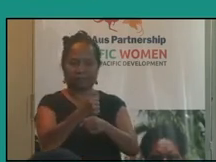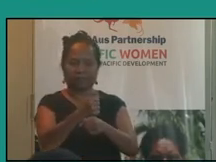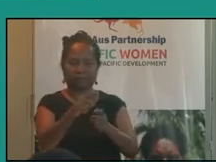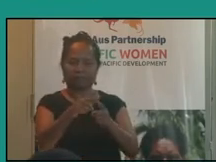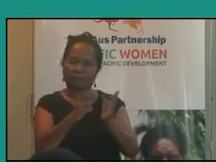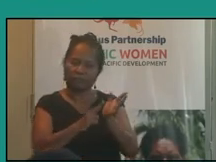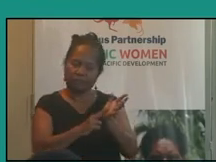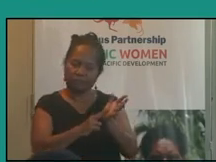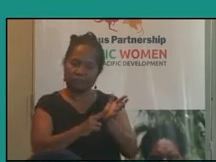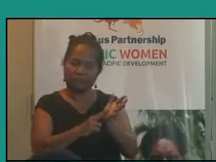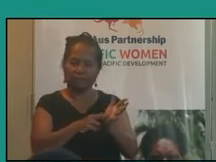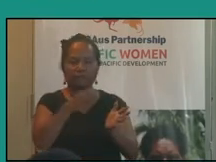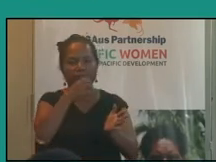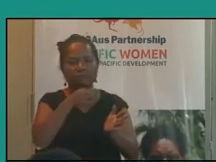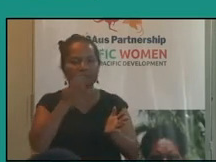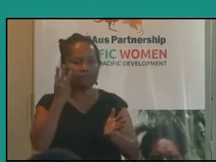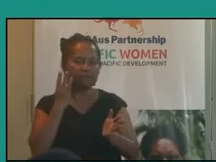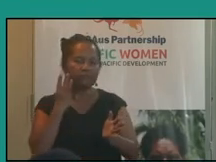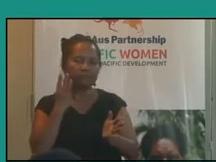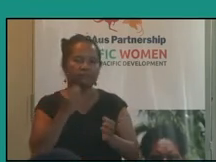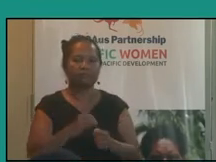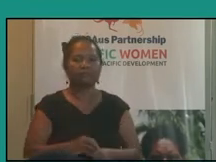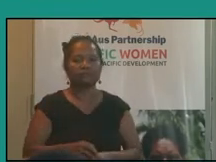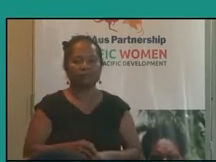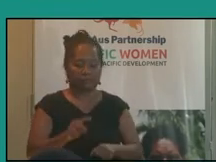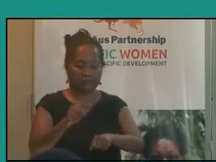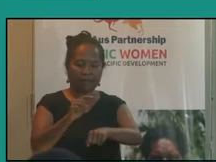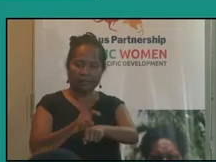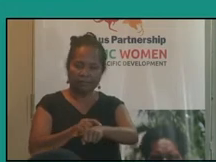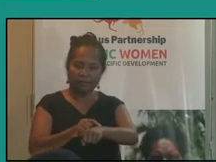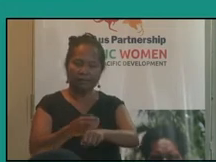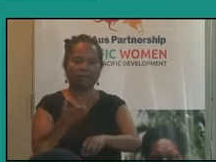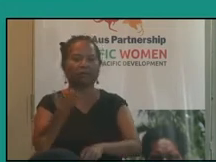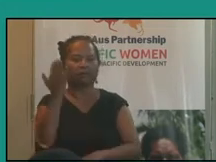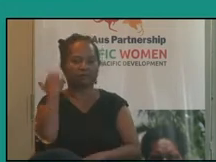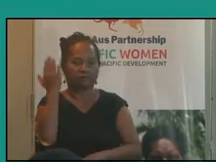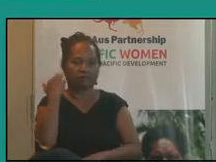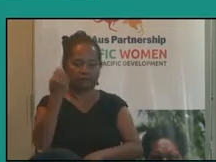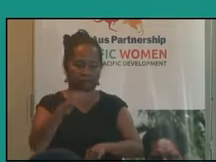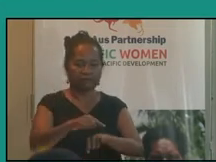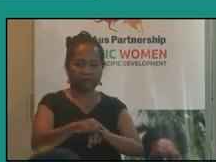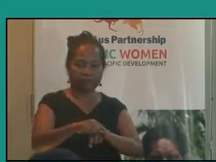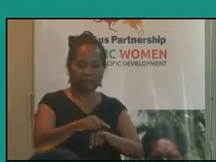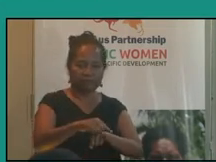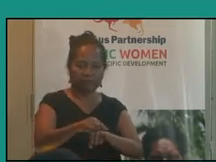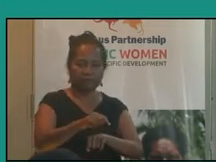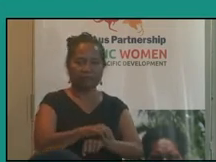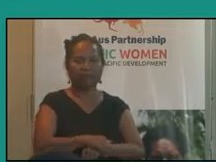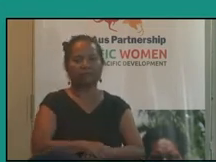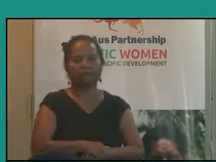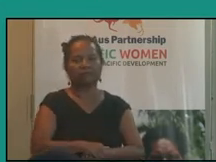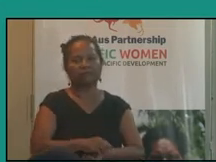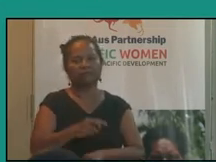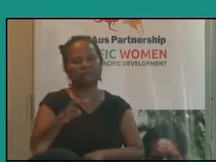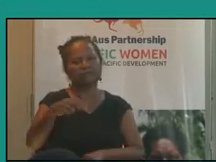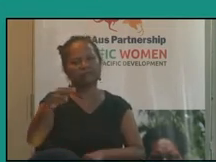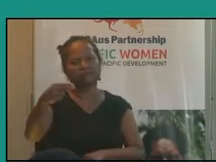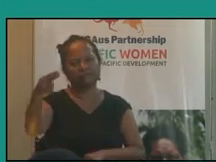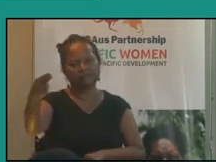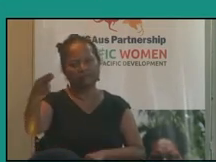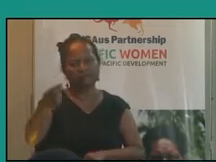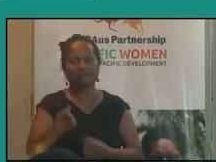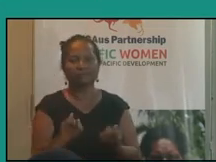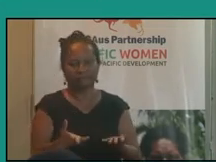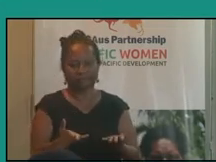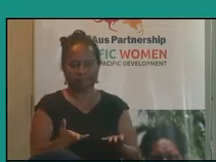political dynamics that that occurs during elections, even before all the politicking that goes on during campaigning and prior